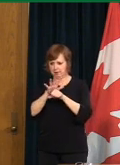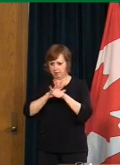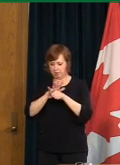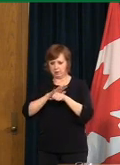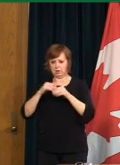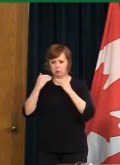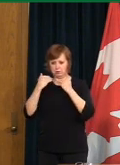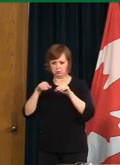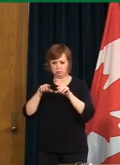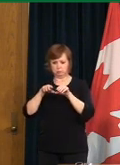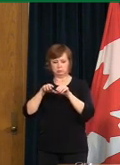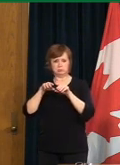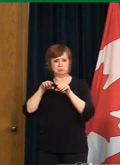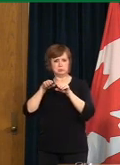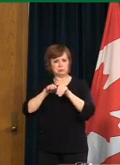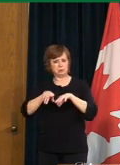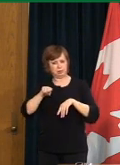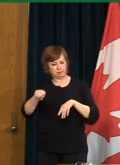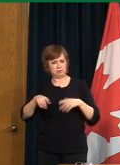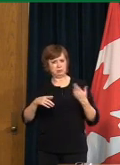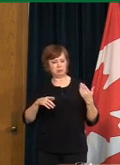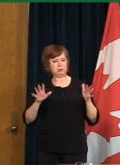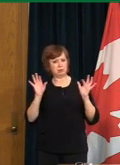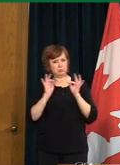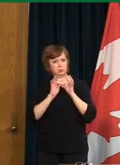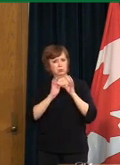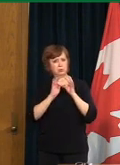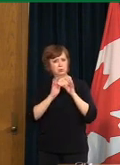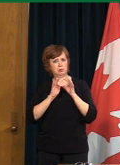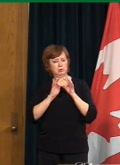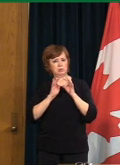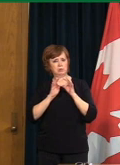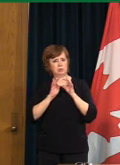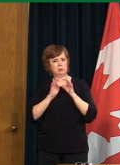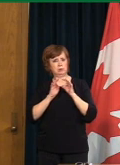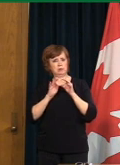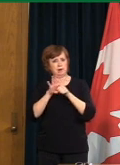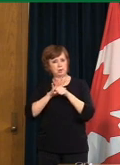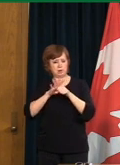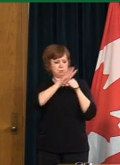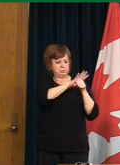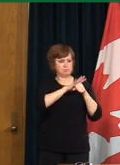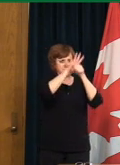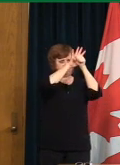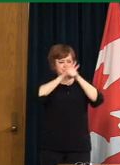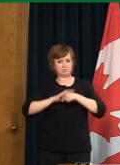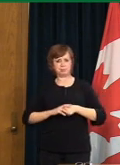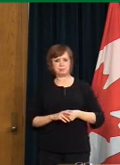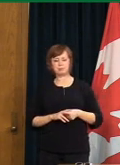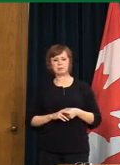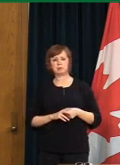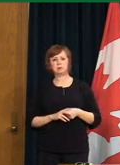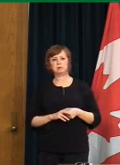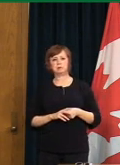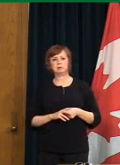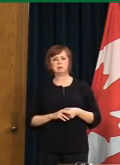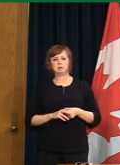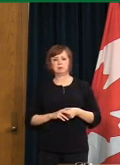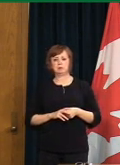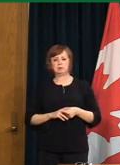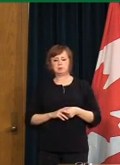in our restrictions has been important, just to manage the rise in case numbers. And again, going